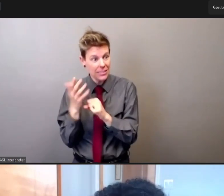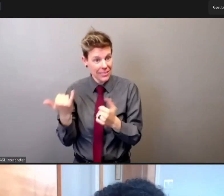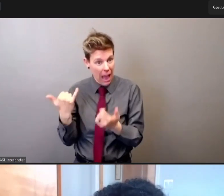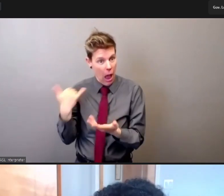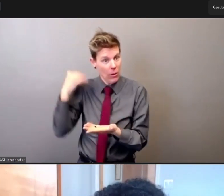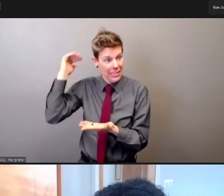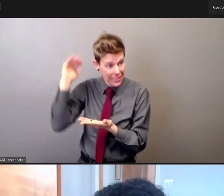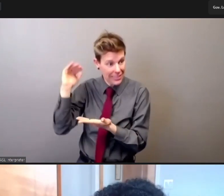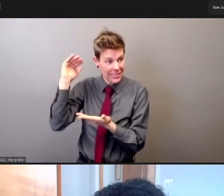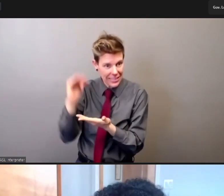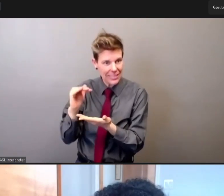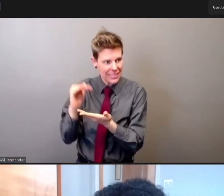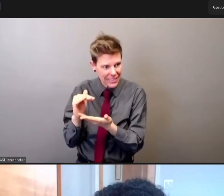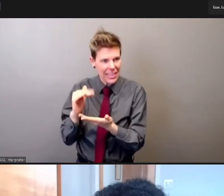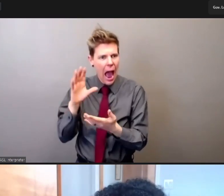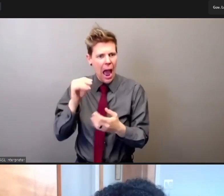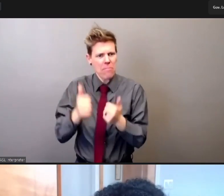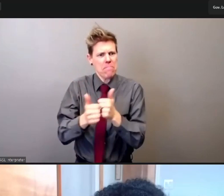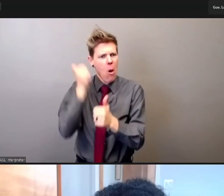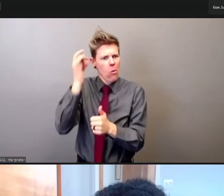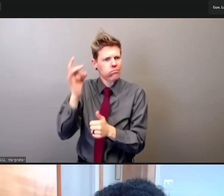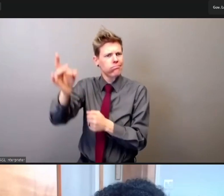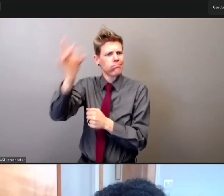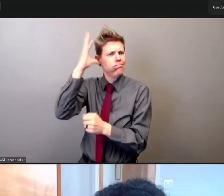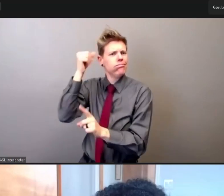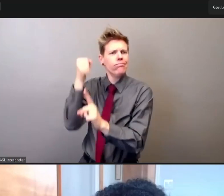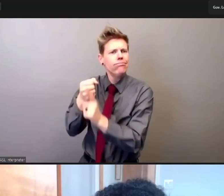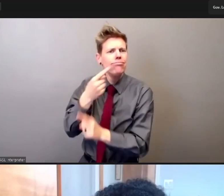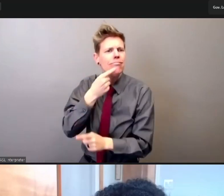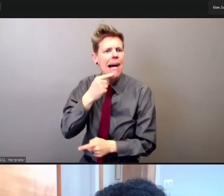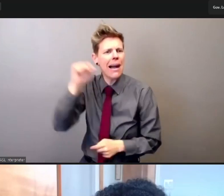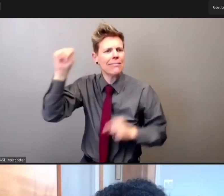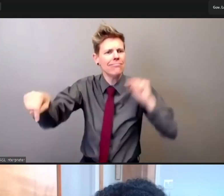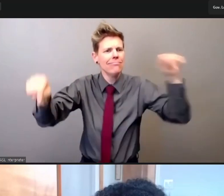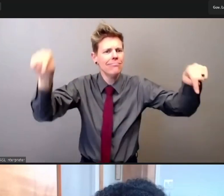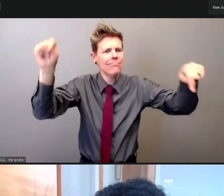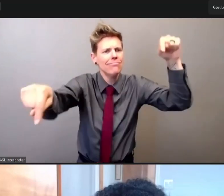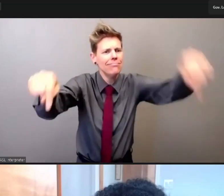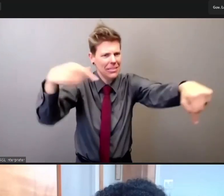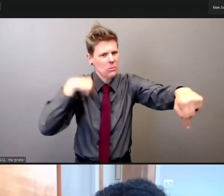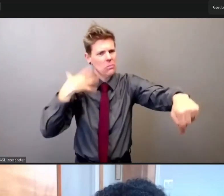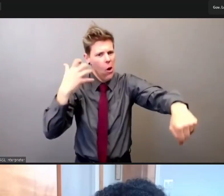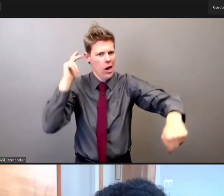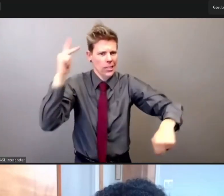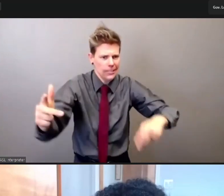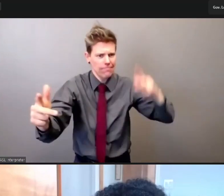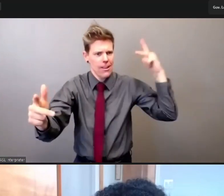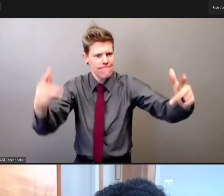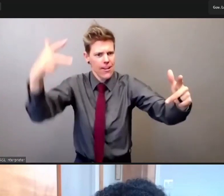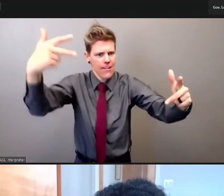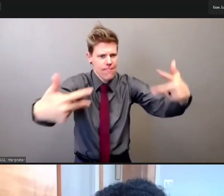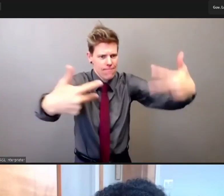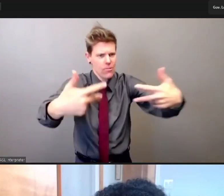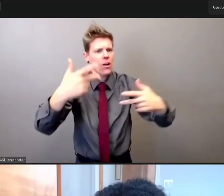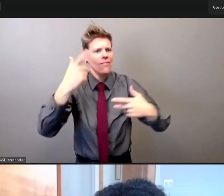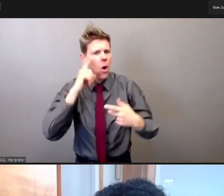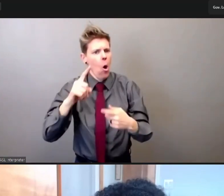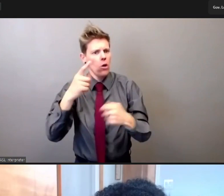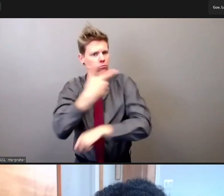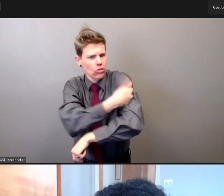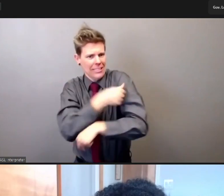yes, I expect him to do all of the above. And I alluded to it a little. You know, we